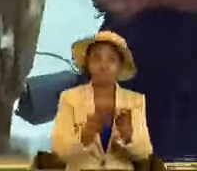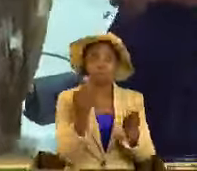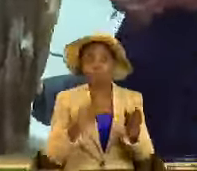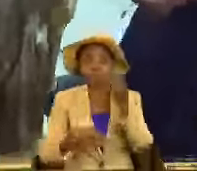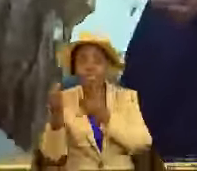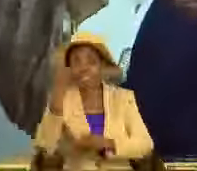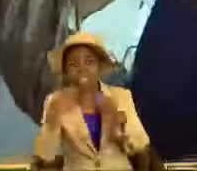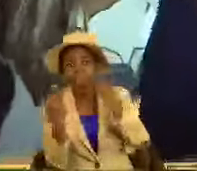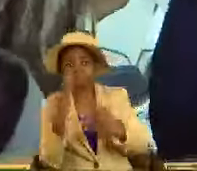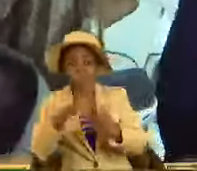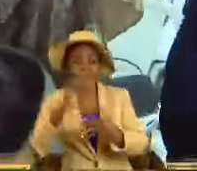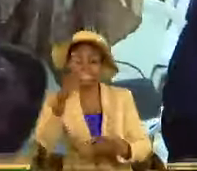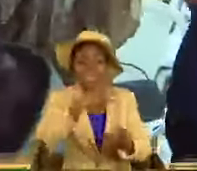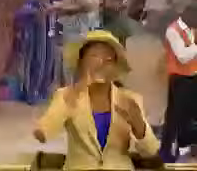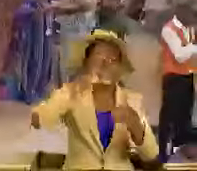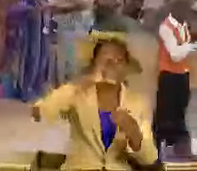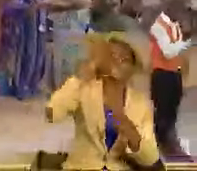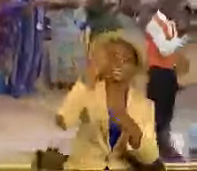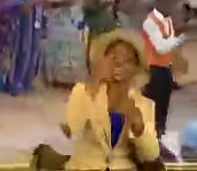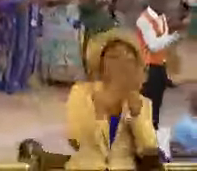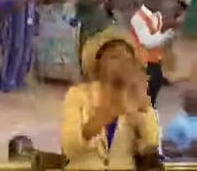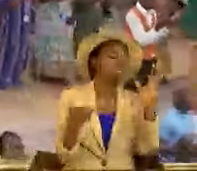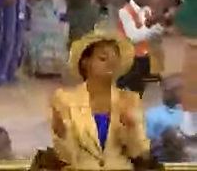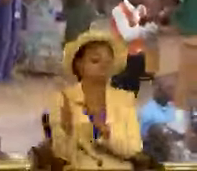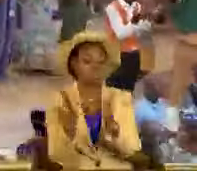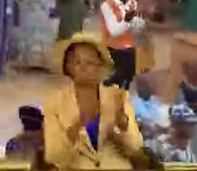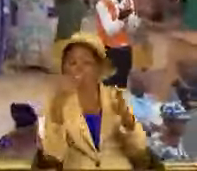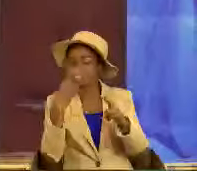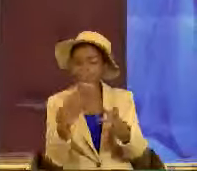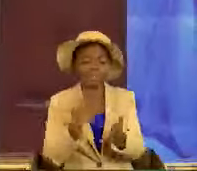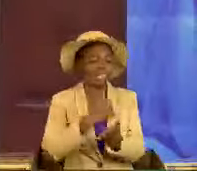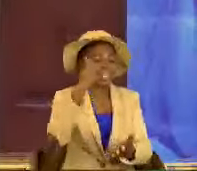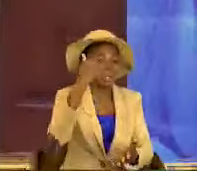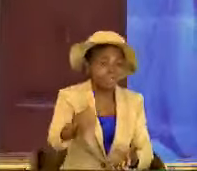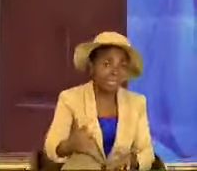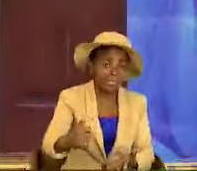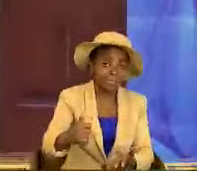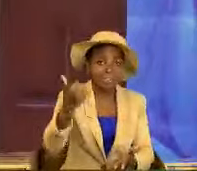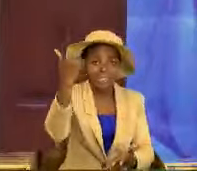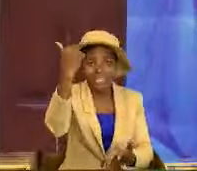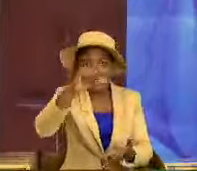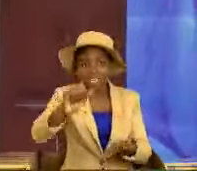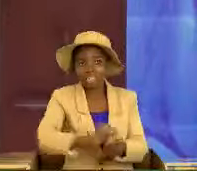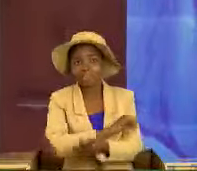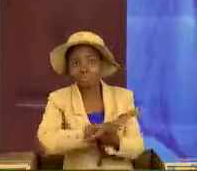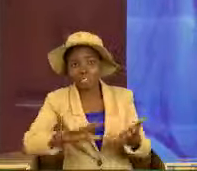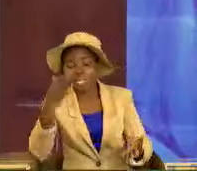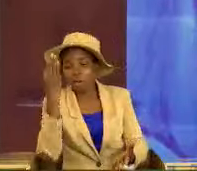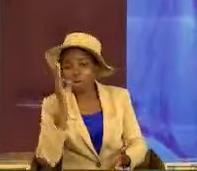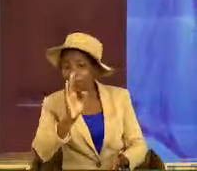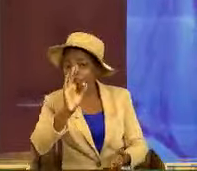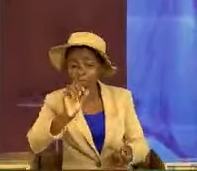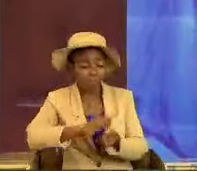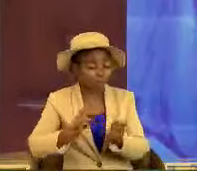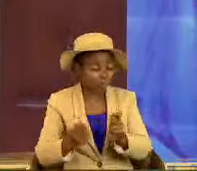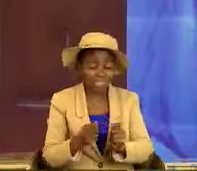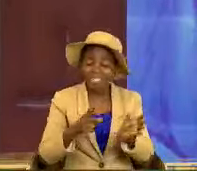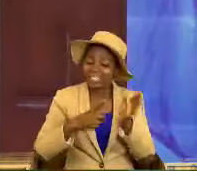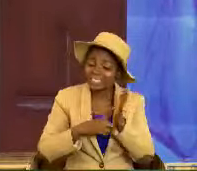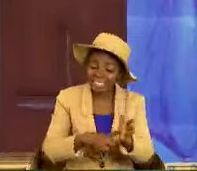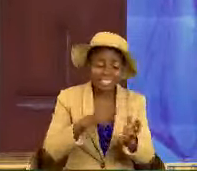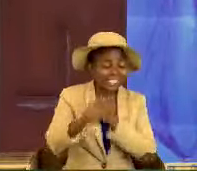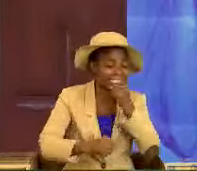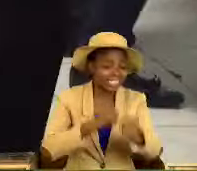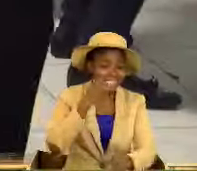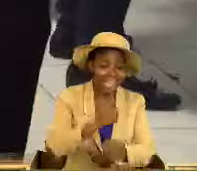blood in the name of Jesus any dis of problem left this year is minus you